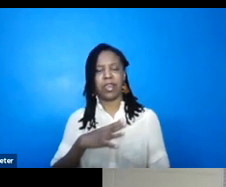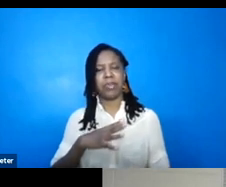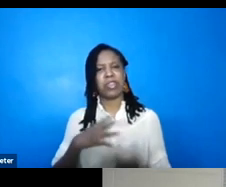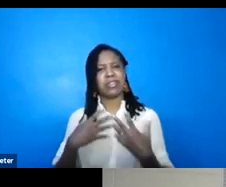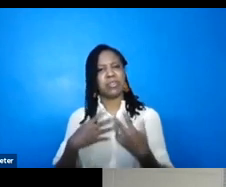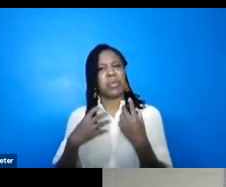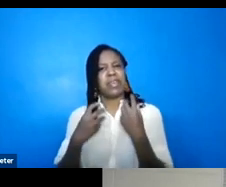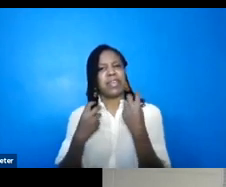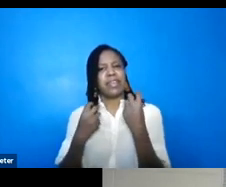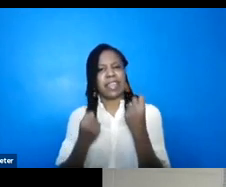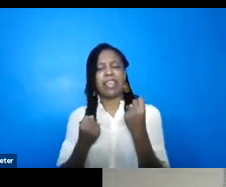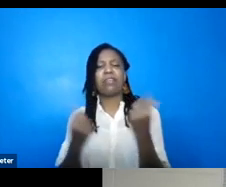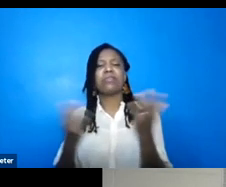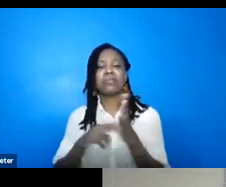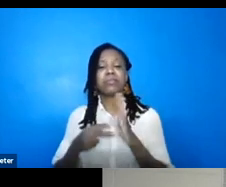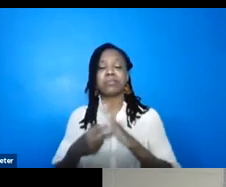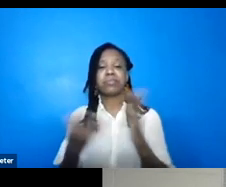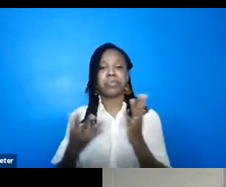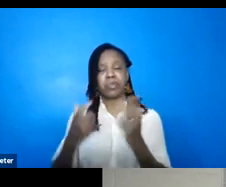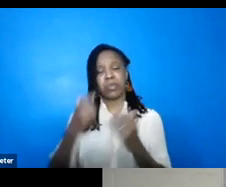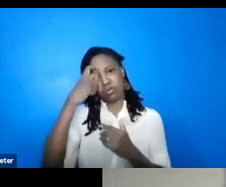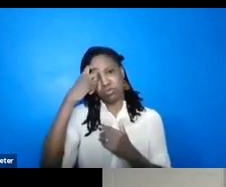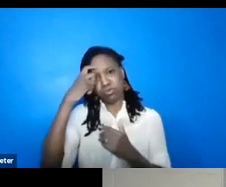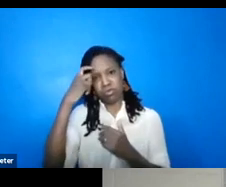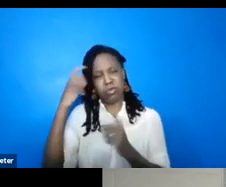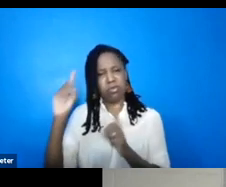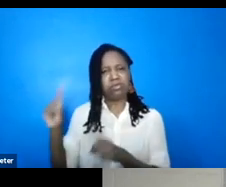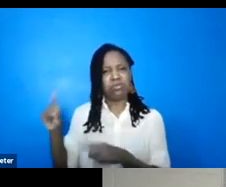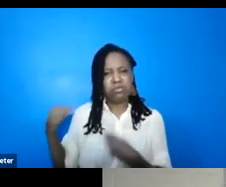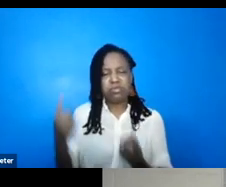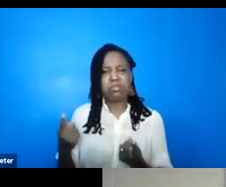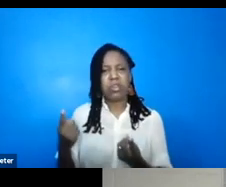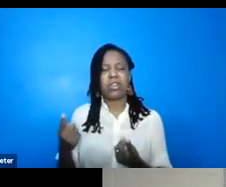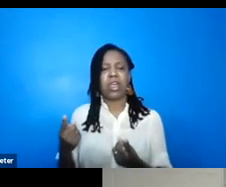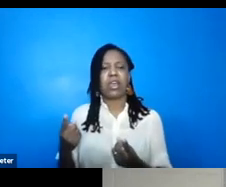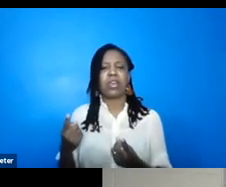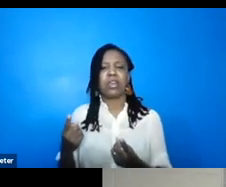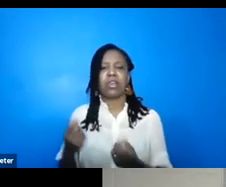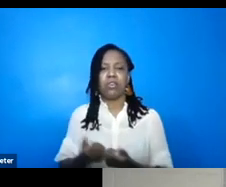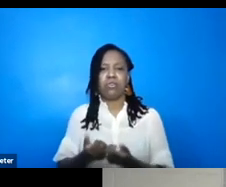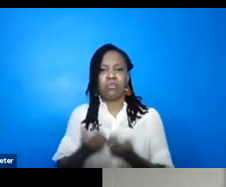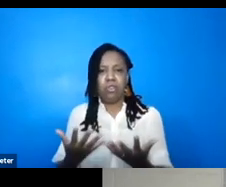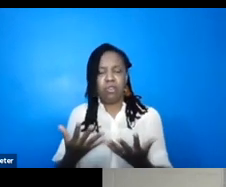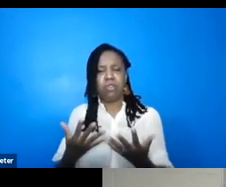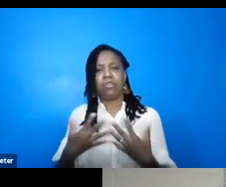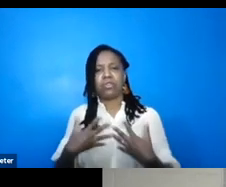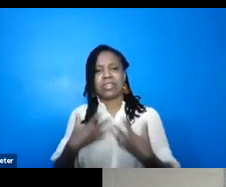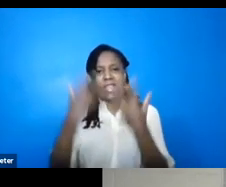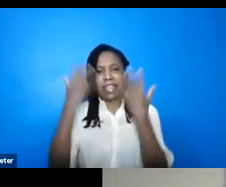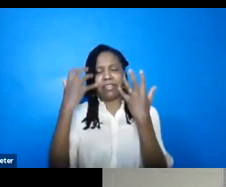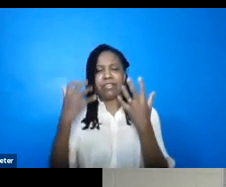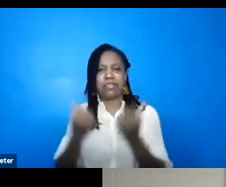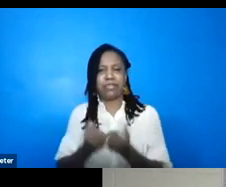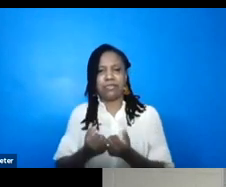able to address some of the trauma that led to the incarceration, led to the anger. And I was just thinking about a conversation